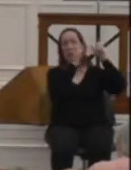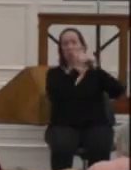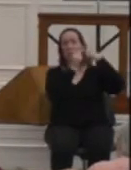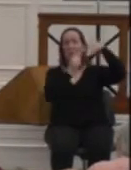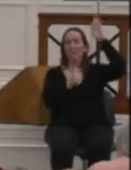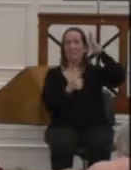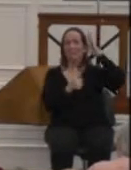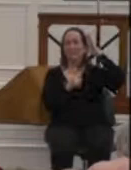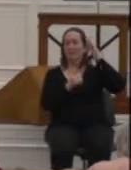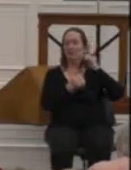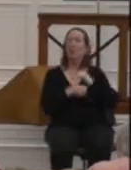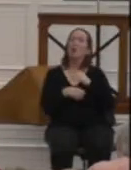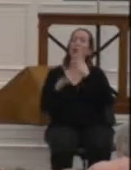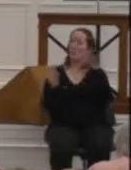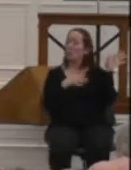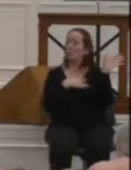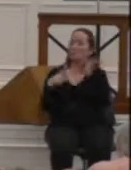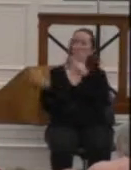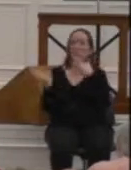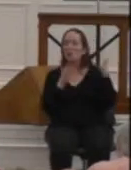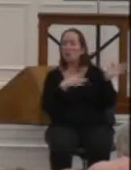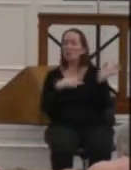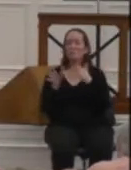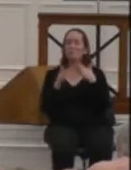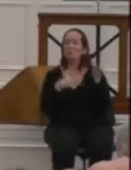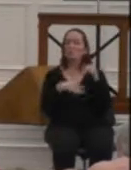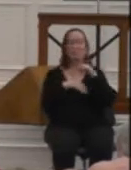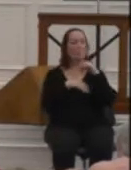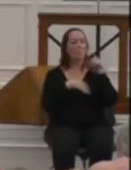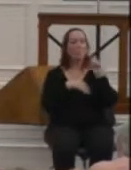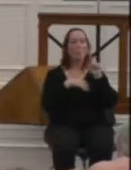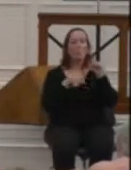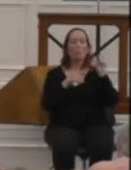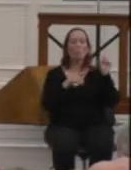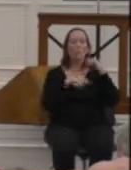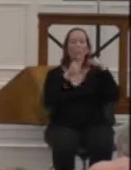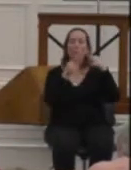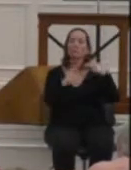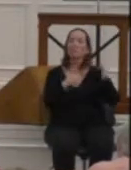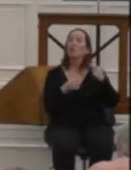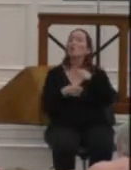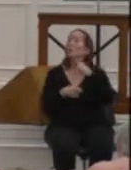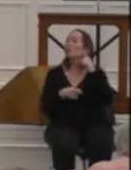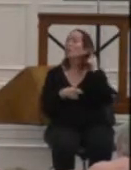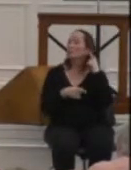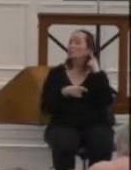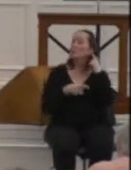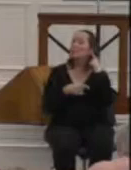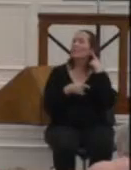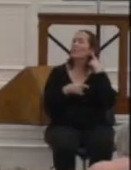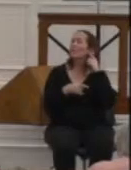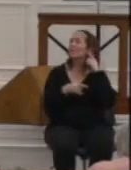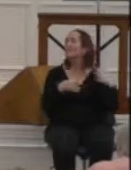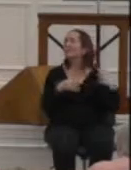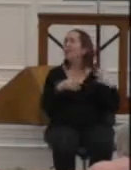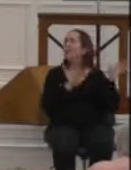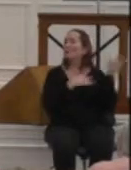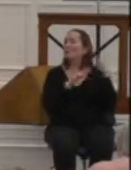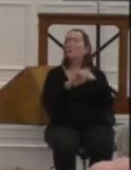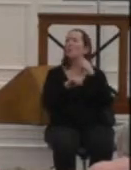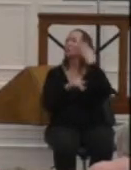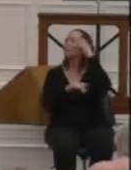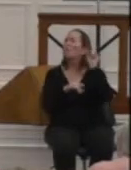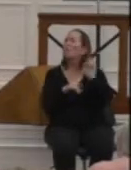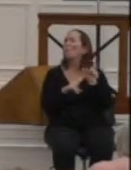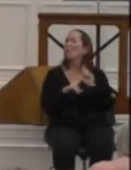you do not hear the sound of it, and you hear the sound of it, but do not know where it comes from